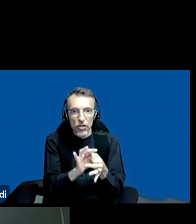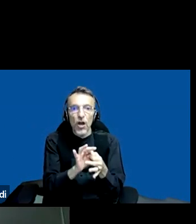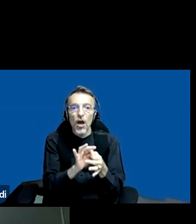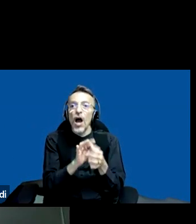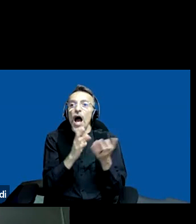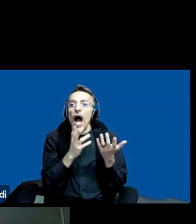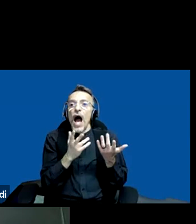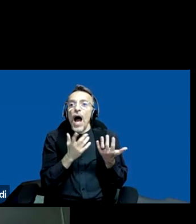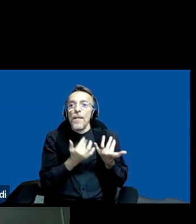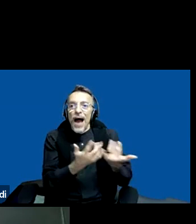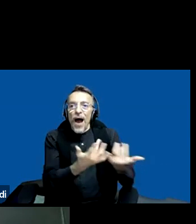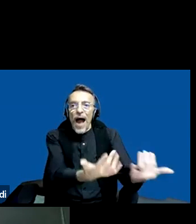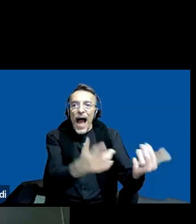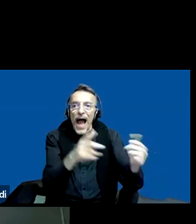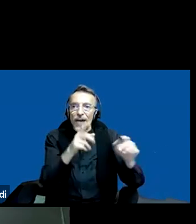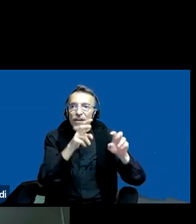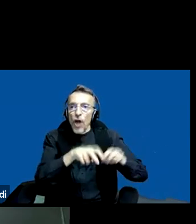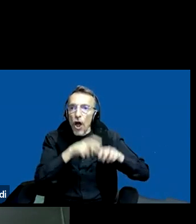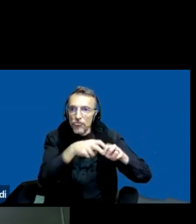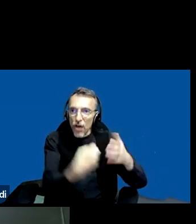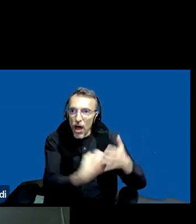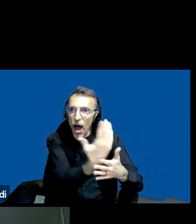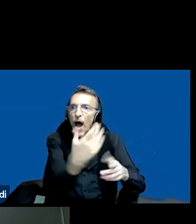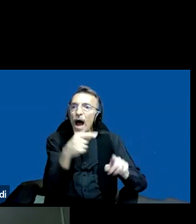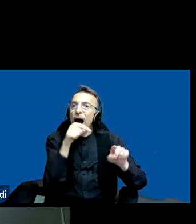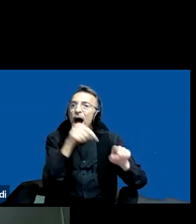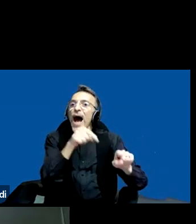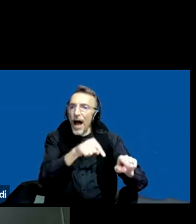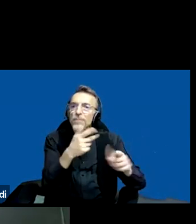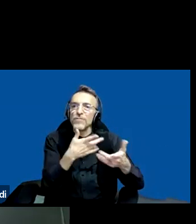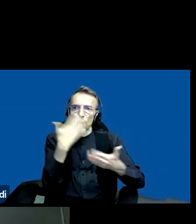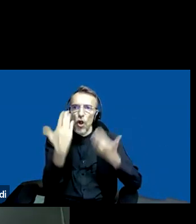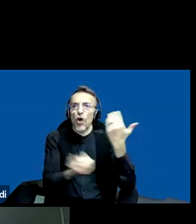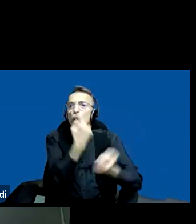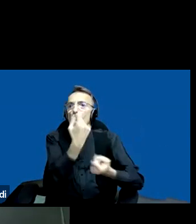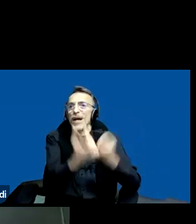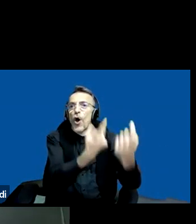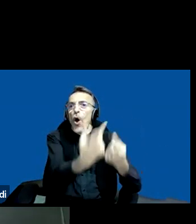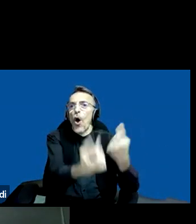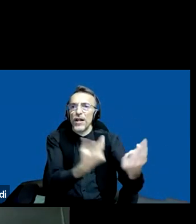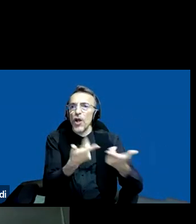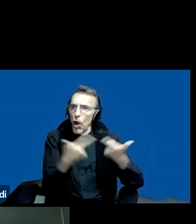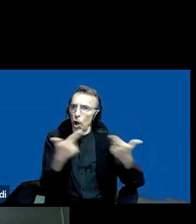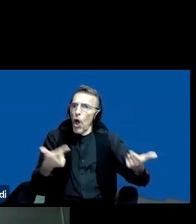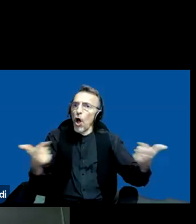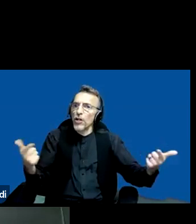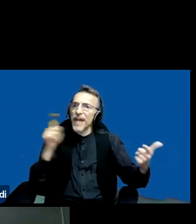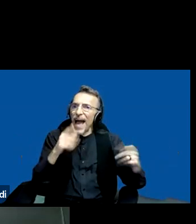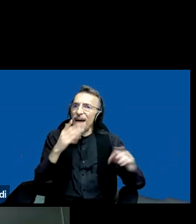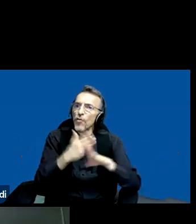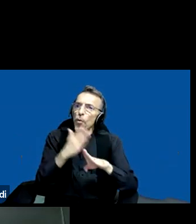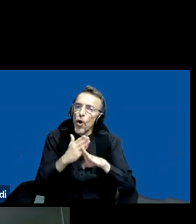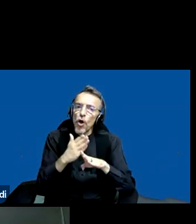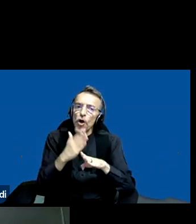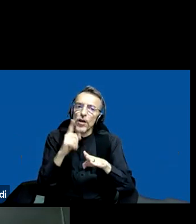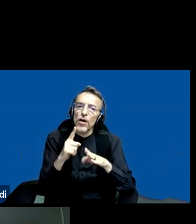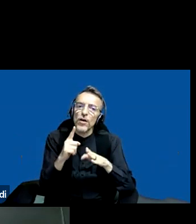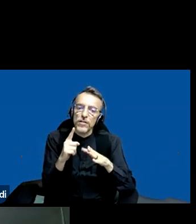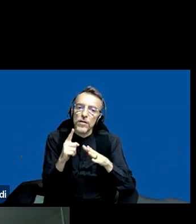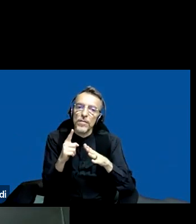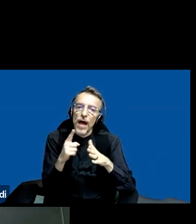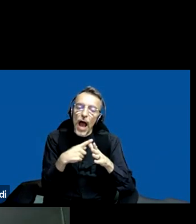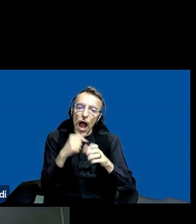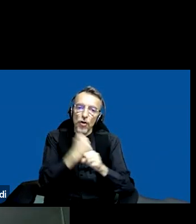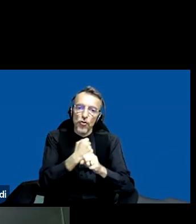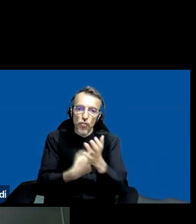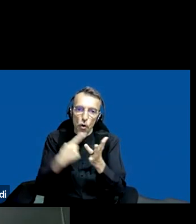agriculture. Yes, there's a lot going on, and I would particularly direct you to the work of the APRA consortium.